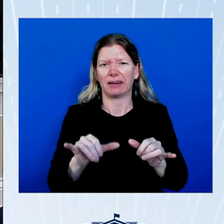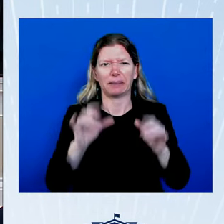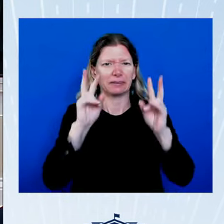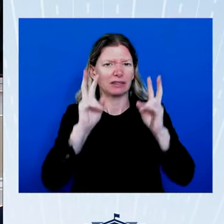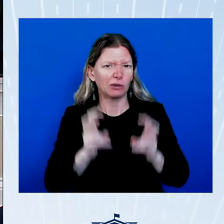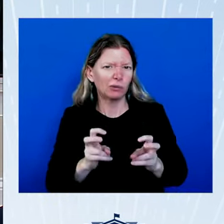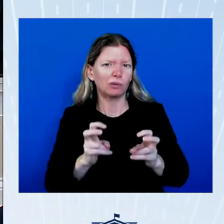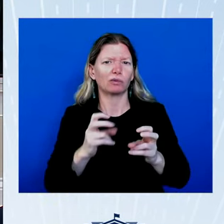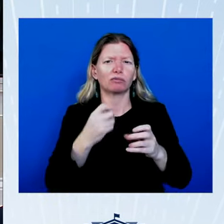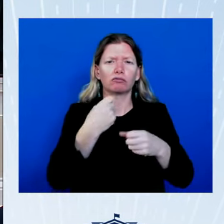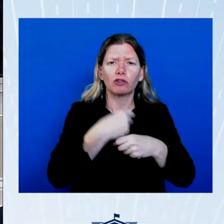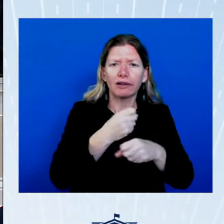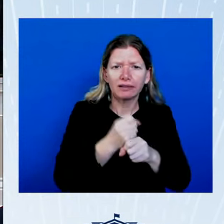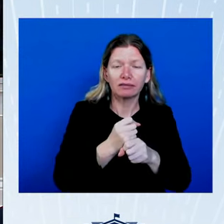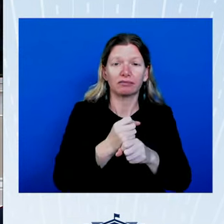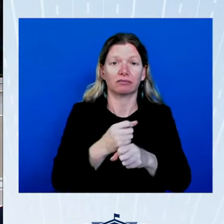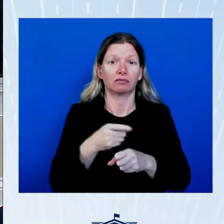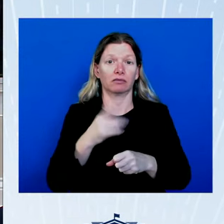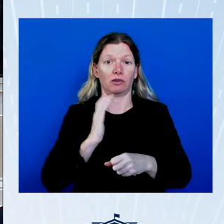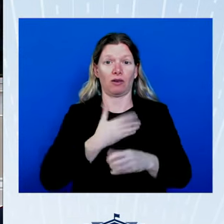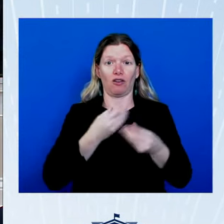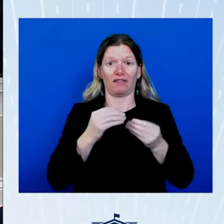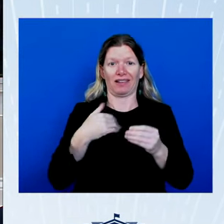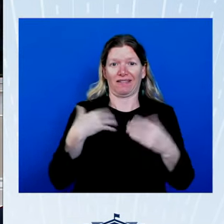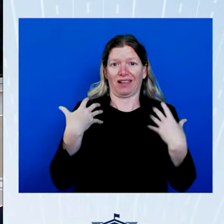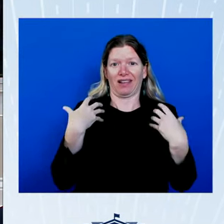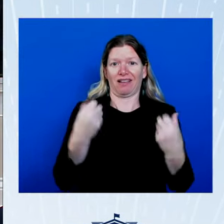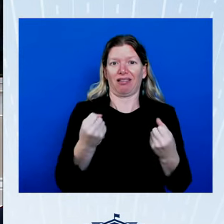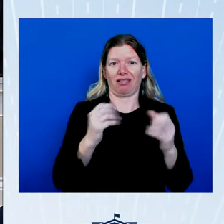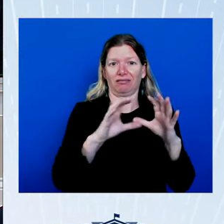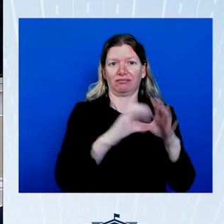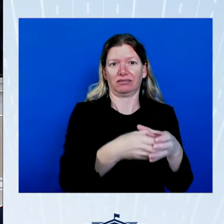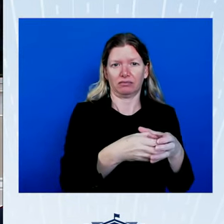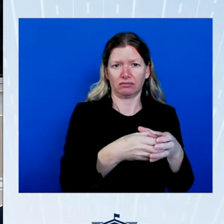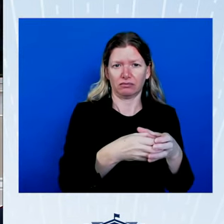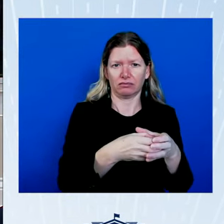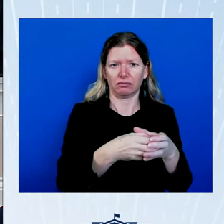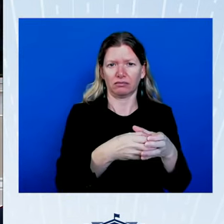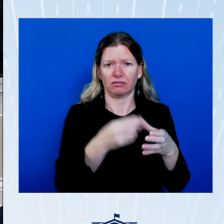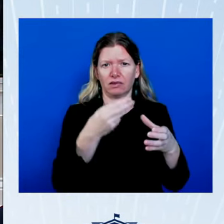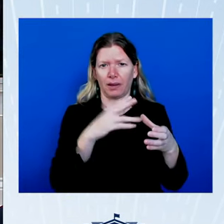to help hospitals and health systems accomplish that. And we have connections to